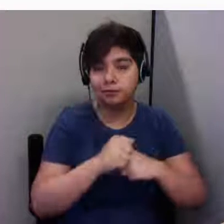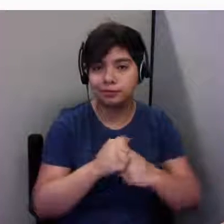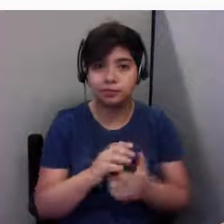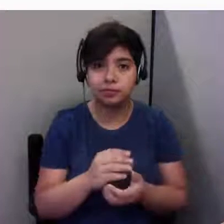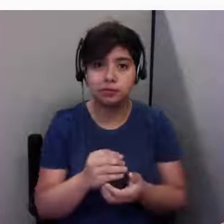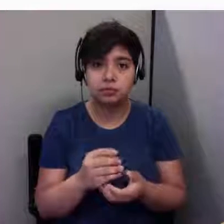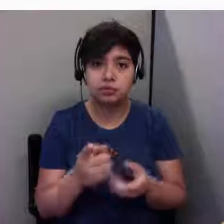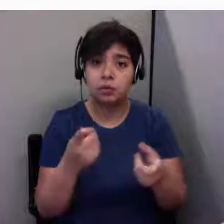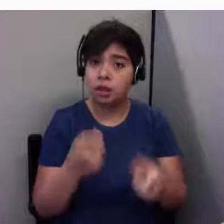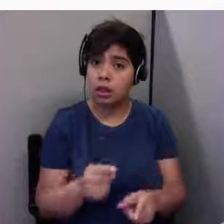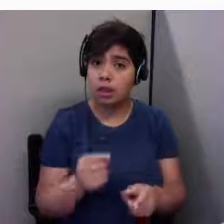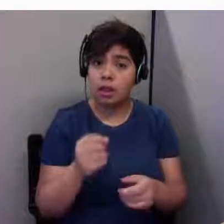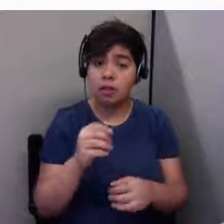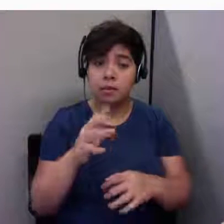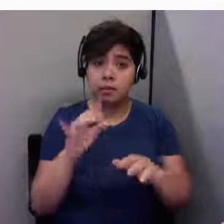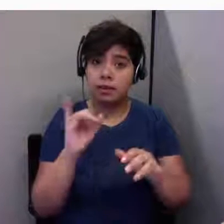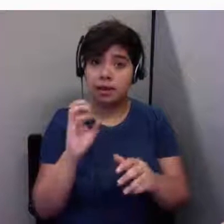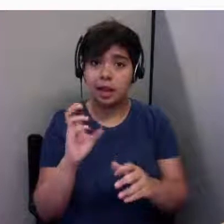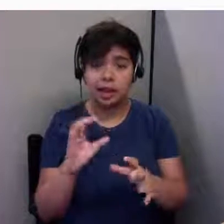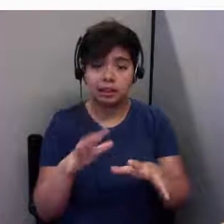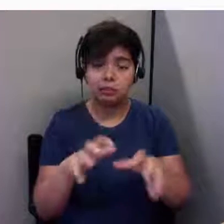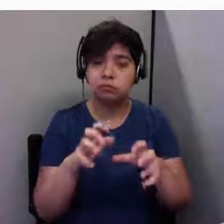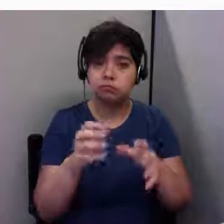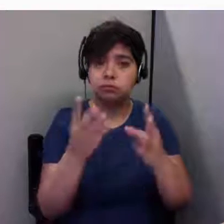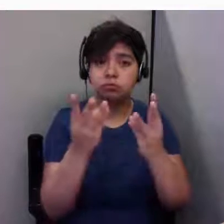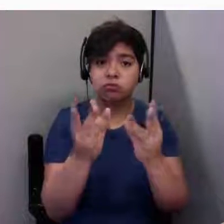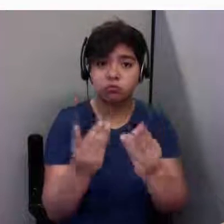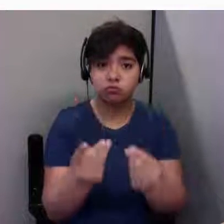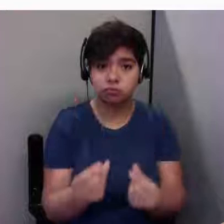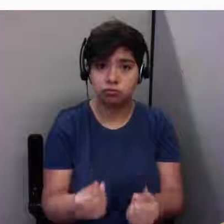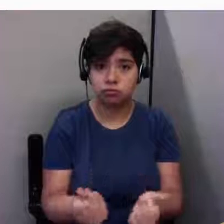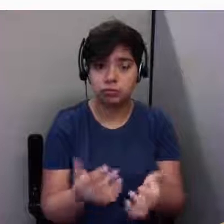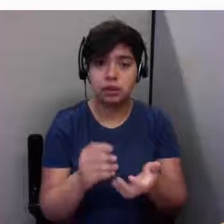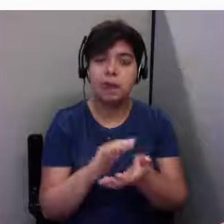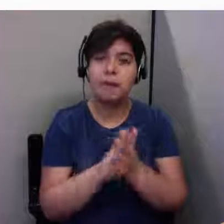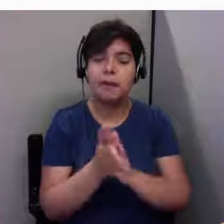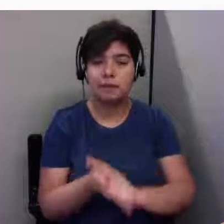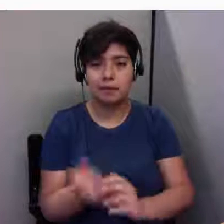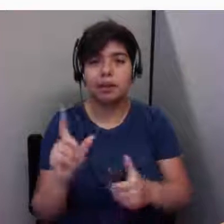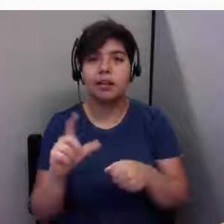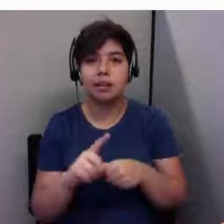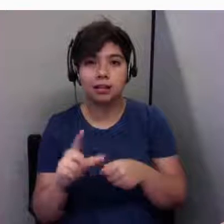When it melts back into water, it is a liquid.